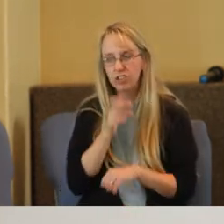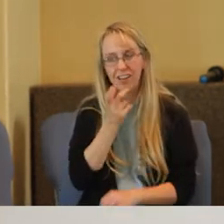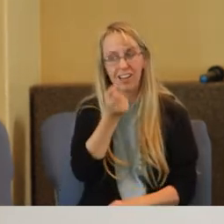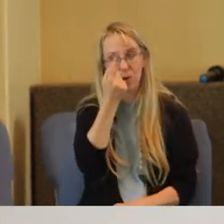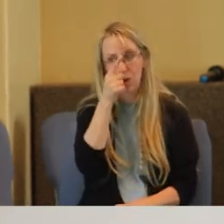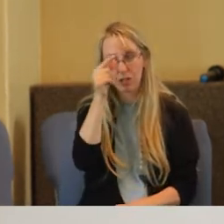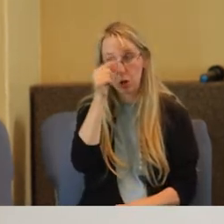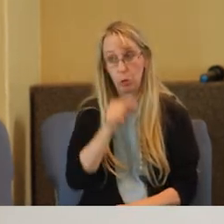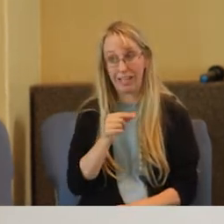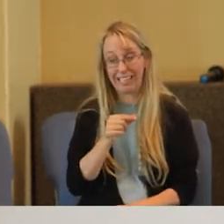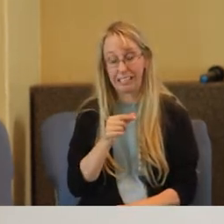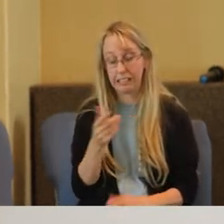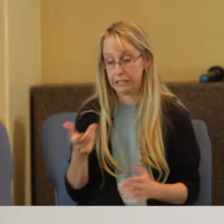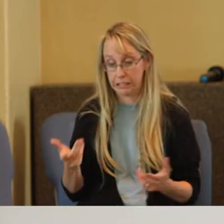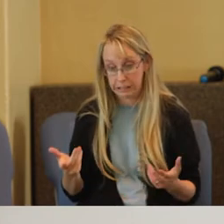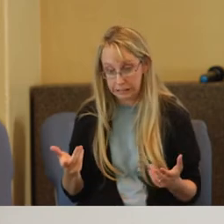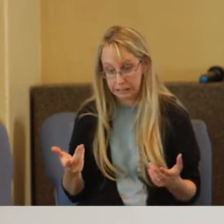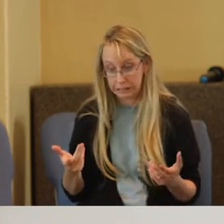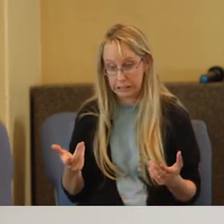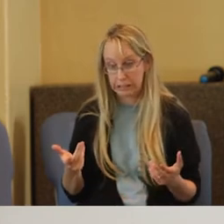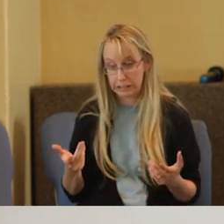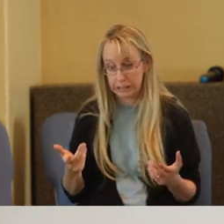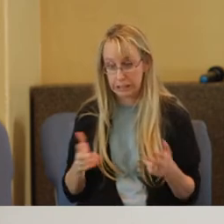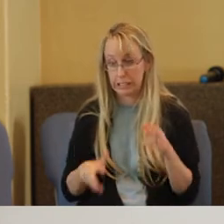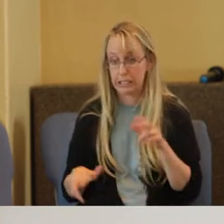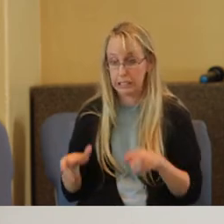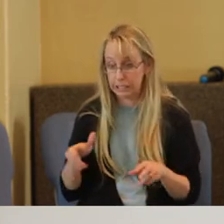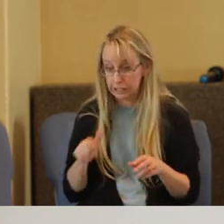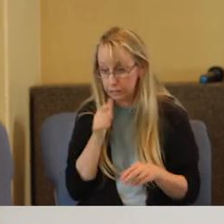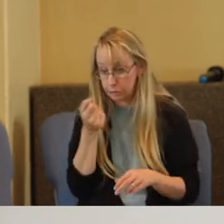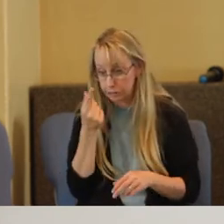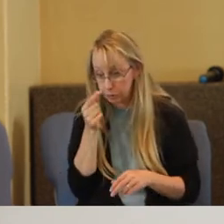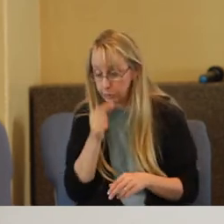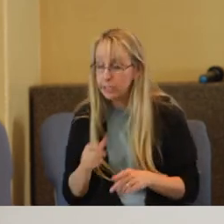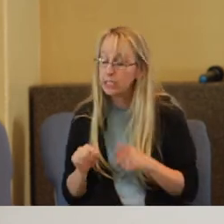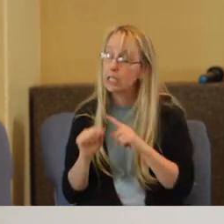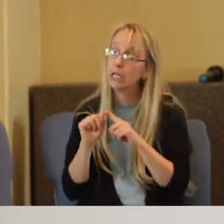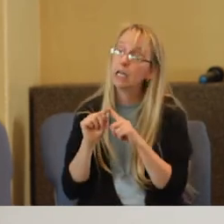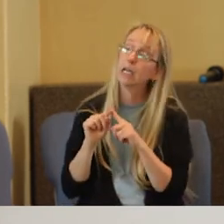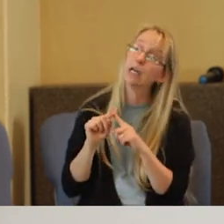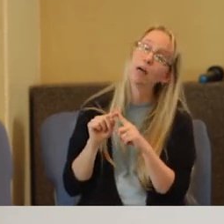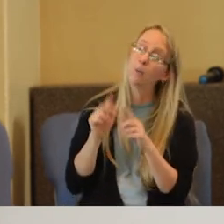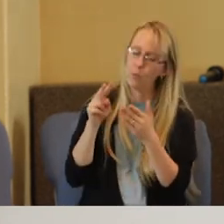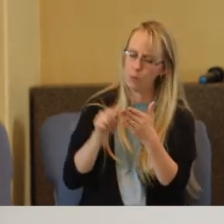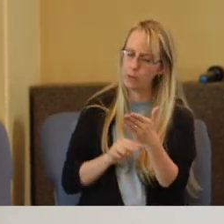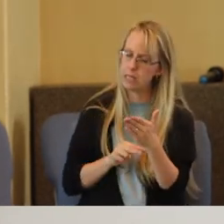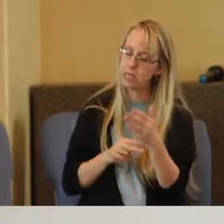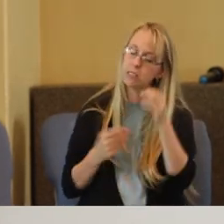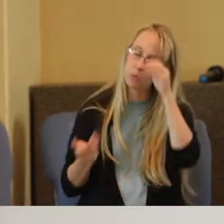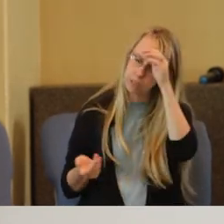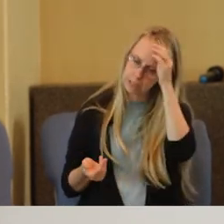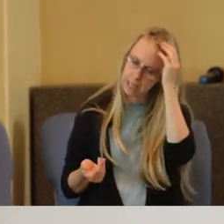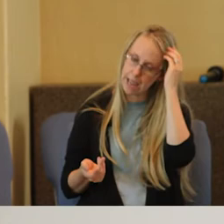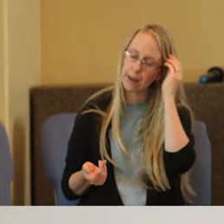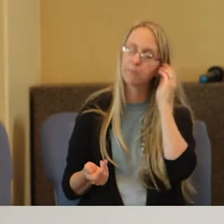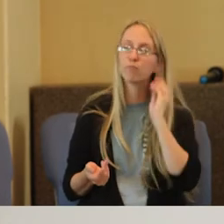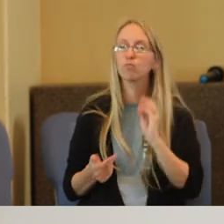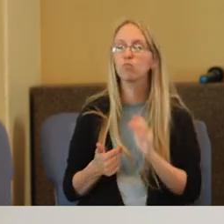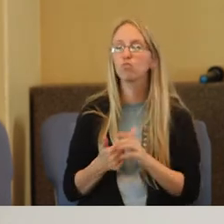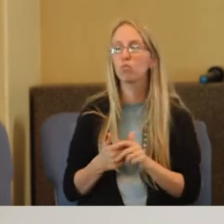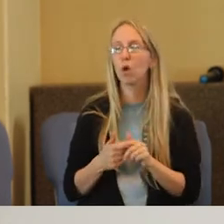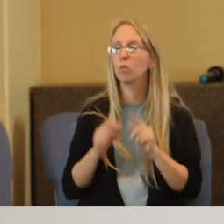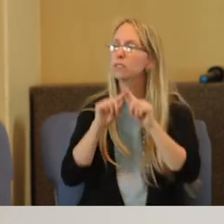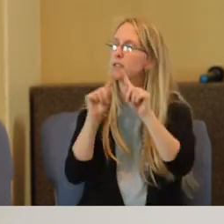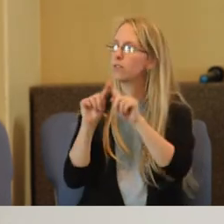which I share with you, I'm in the same boat as most of you, we read this, we read several